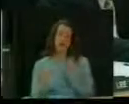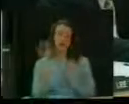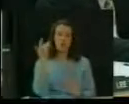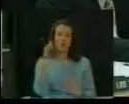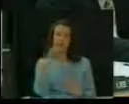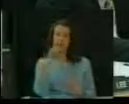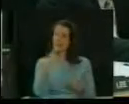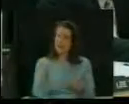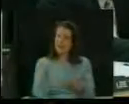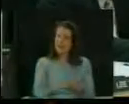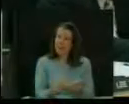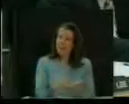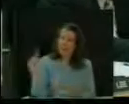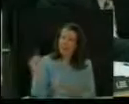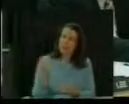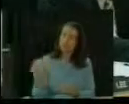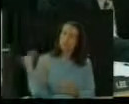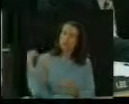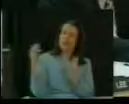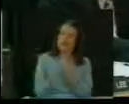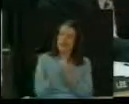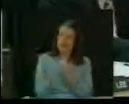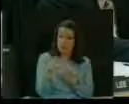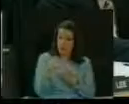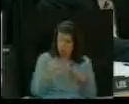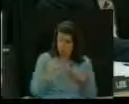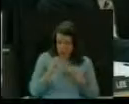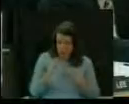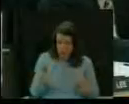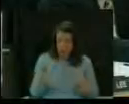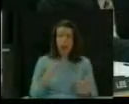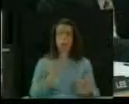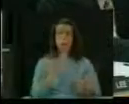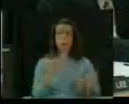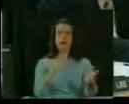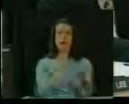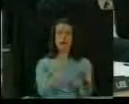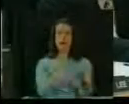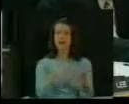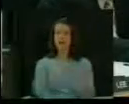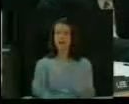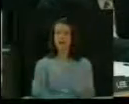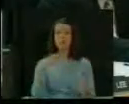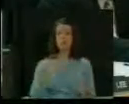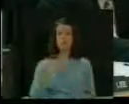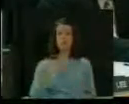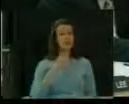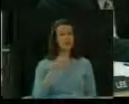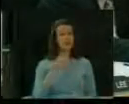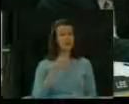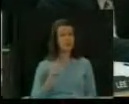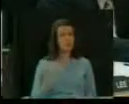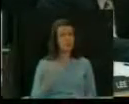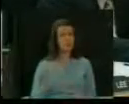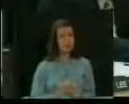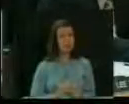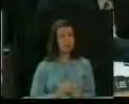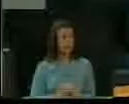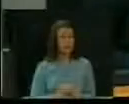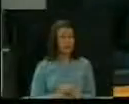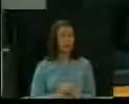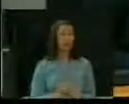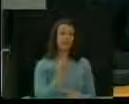again, why did you not bring it to the floor for discussion? Because you had it here. I was prepared to deal with it. You voluntarily withdrew it at our last